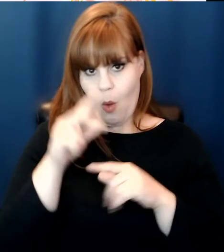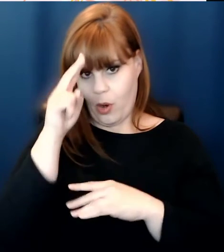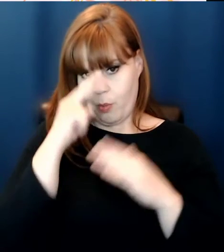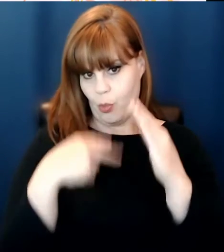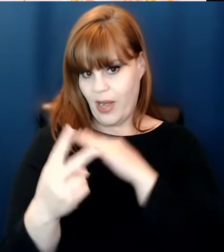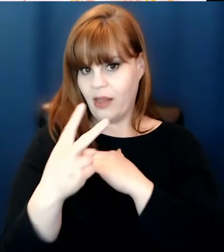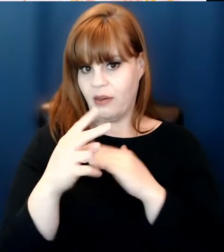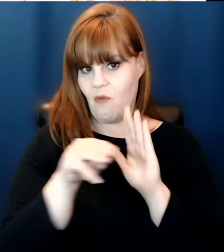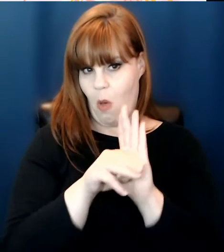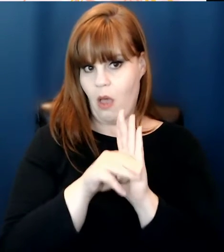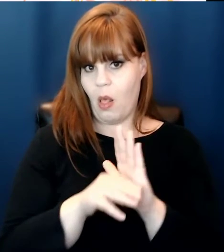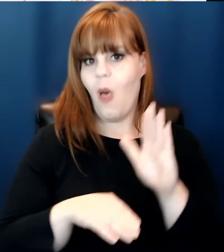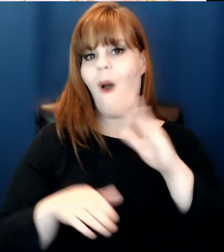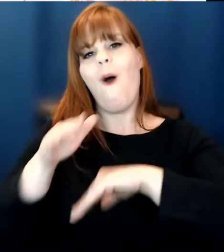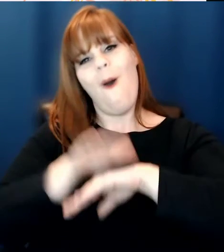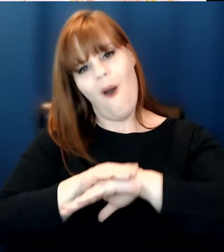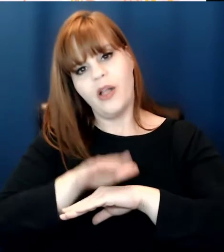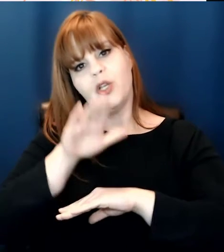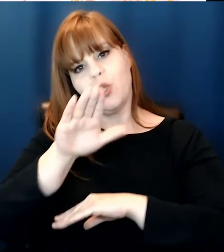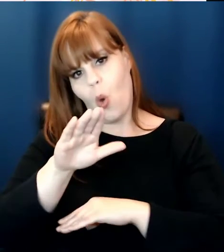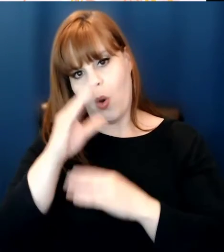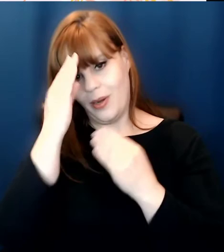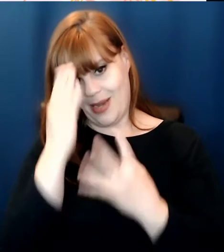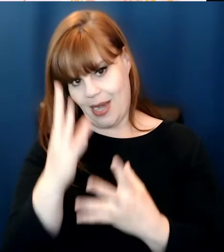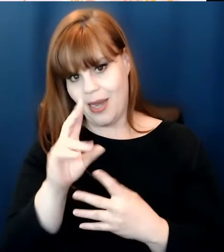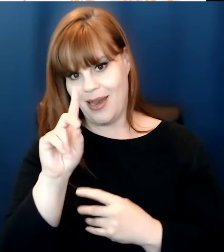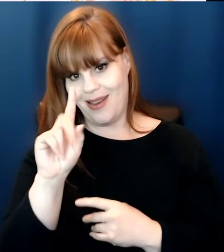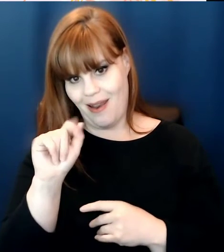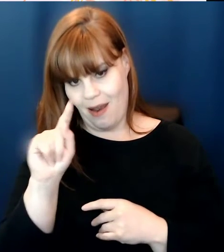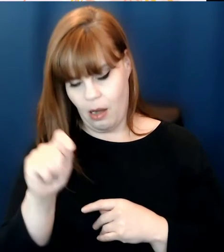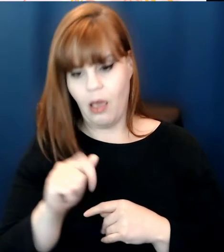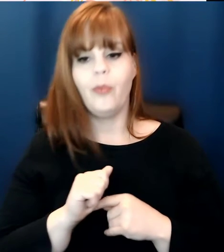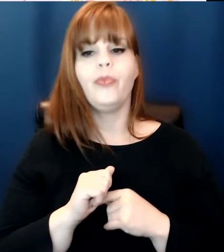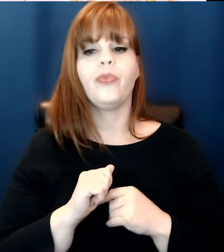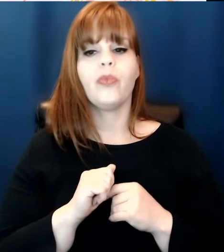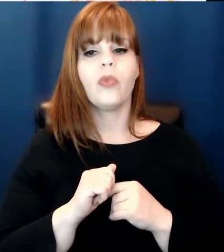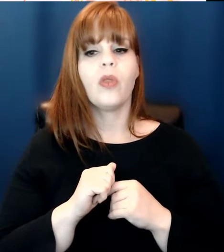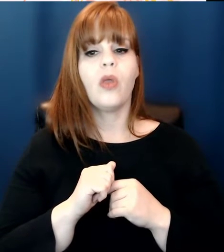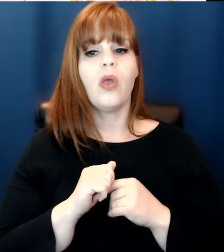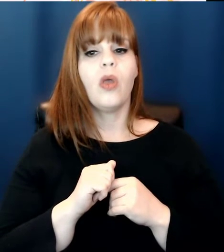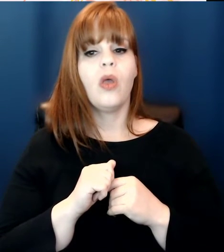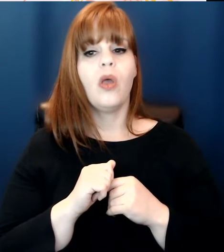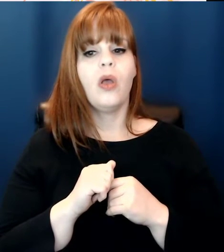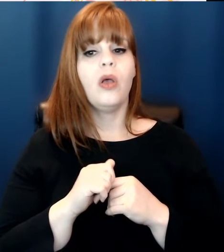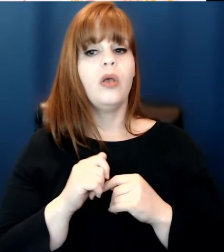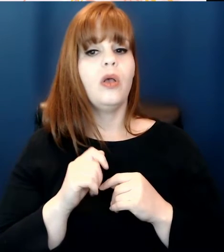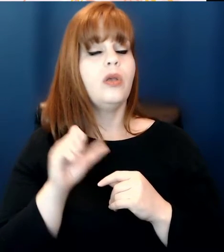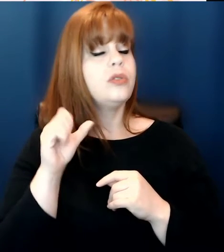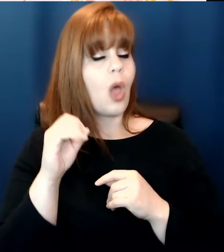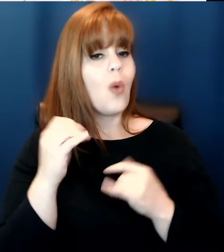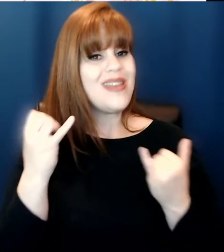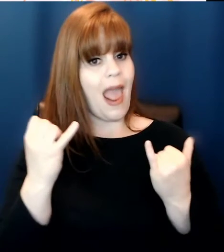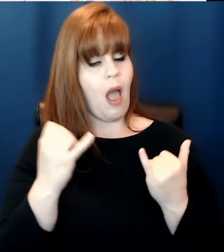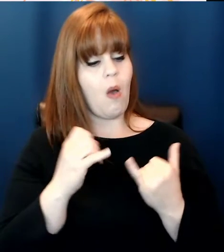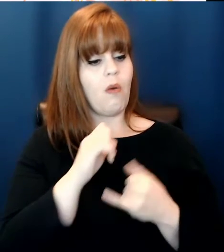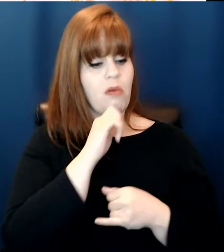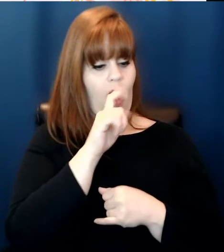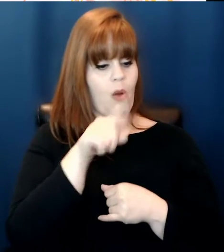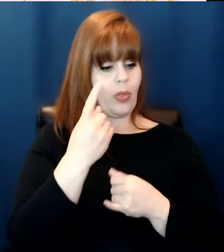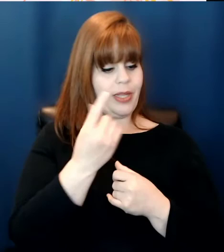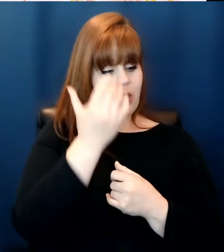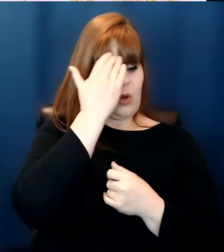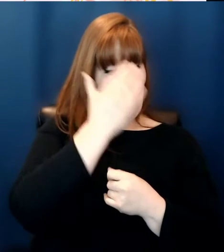model, on your data. So you can think about now it not only knows